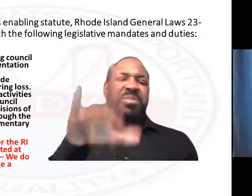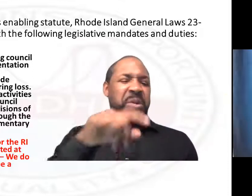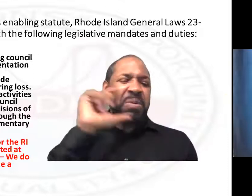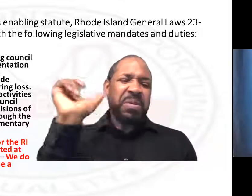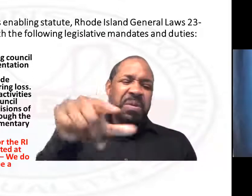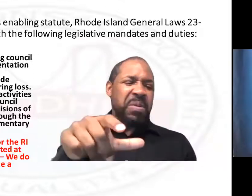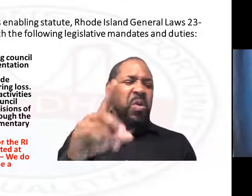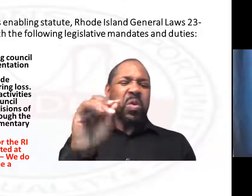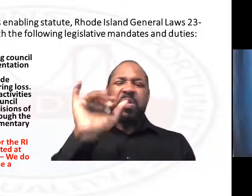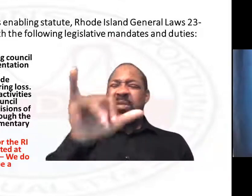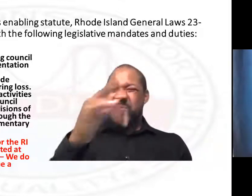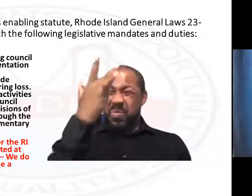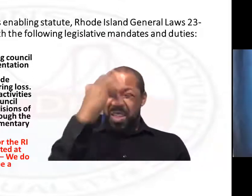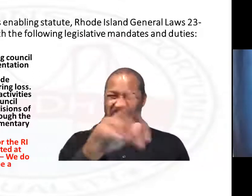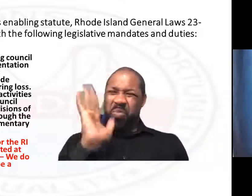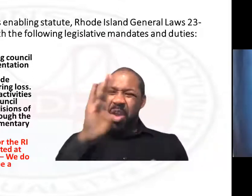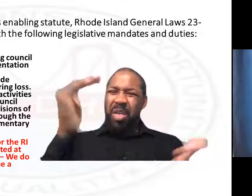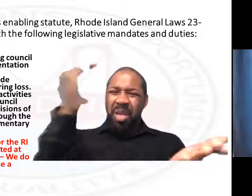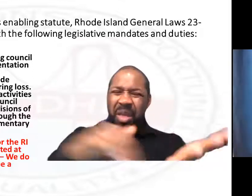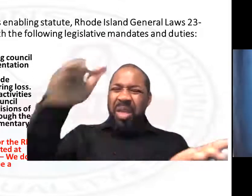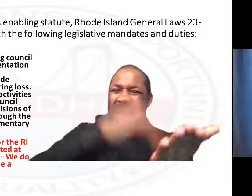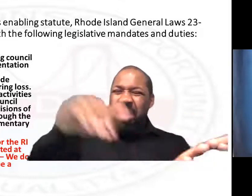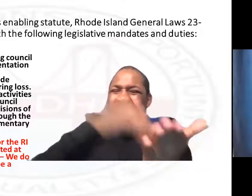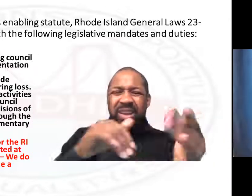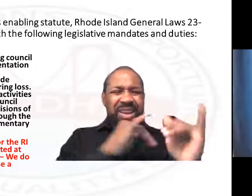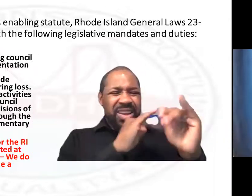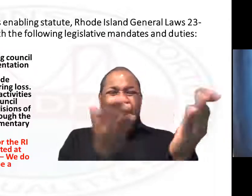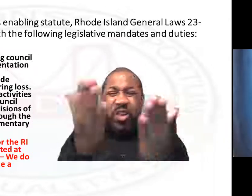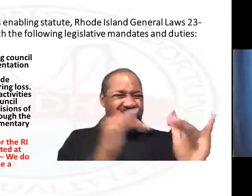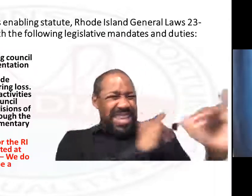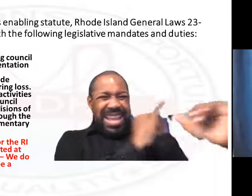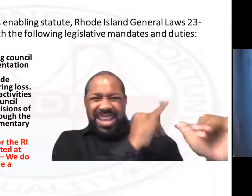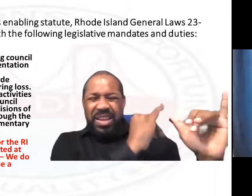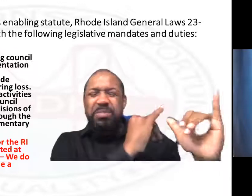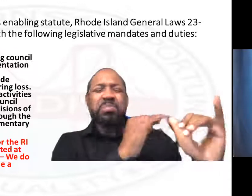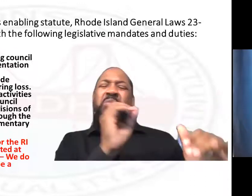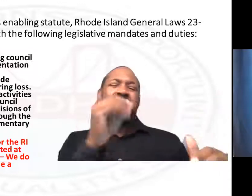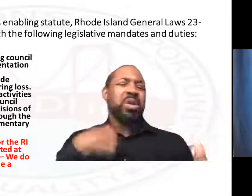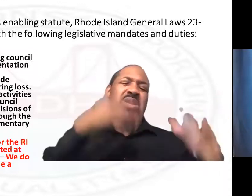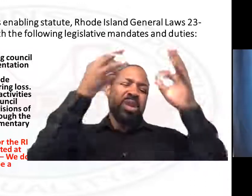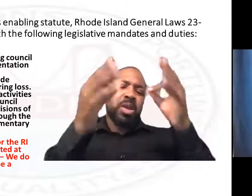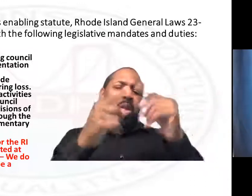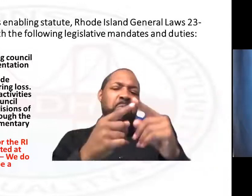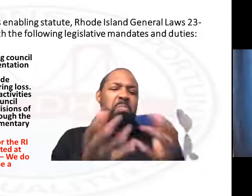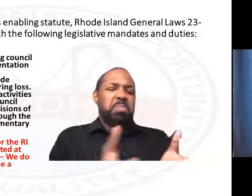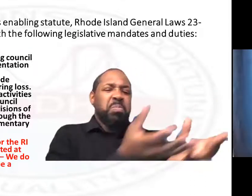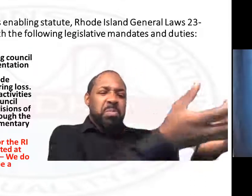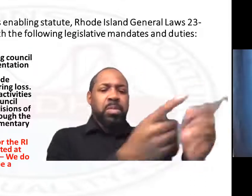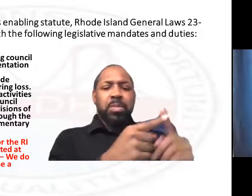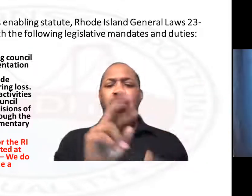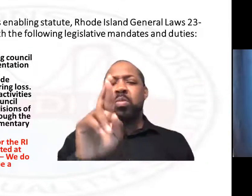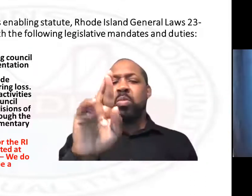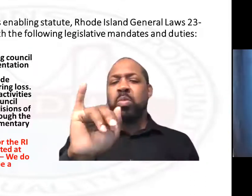We do not need to do this as it would be duplication of services. So they're doing the same thing. So